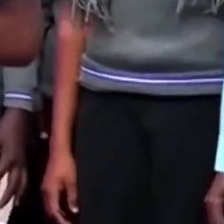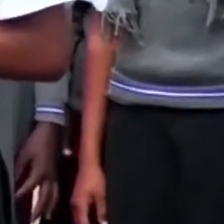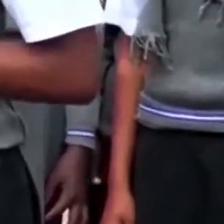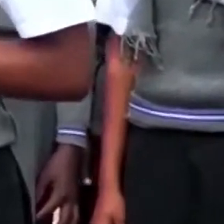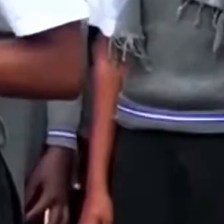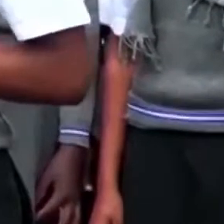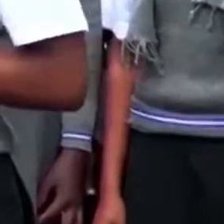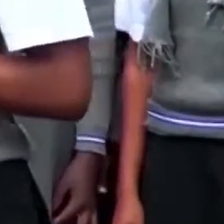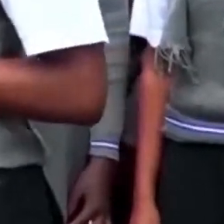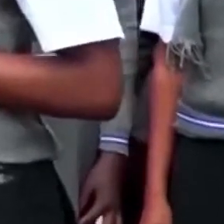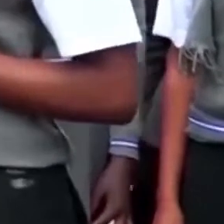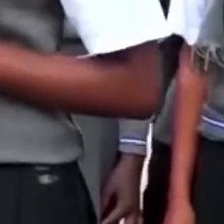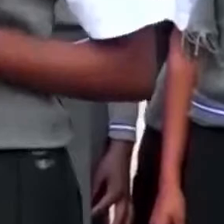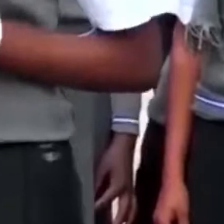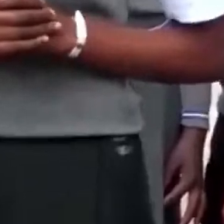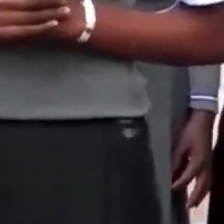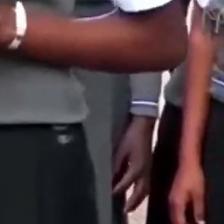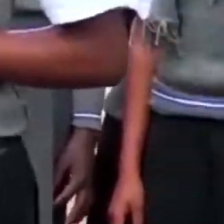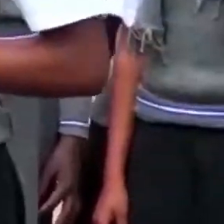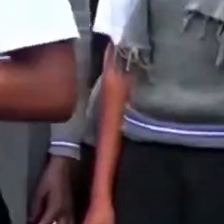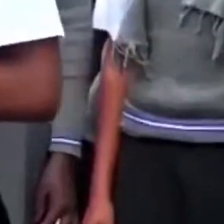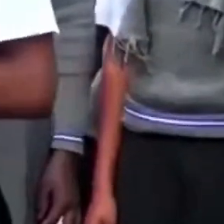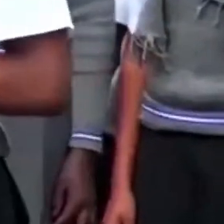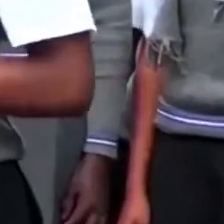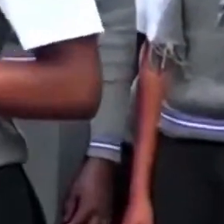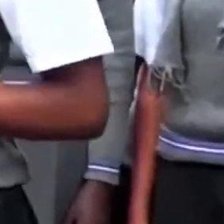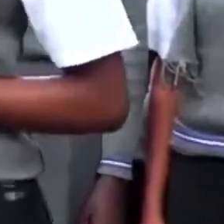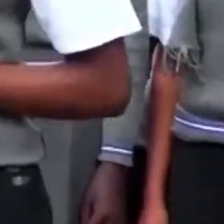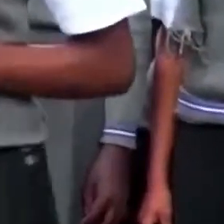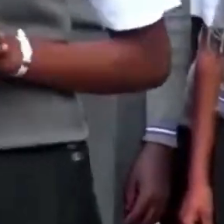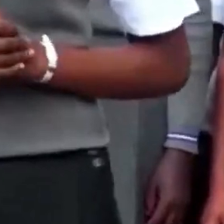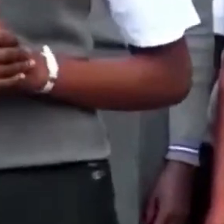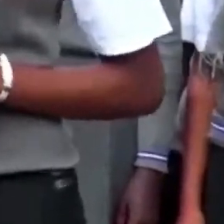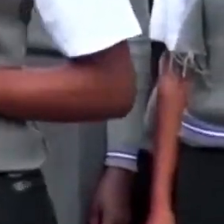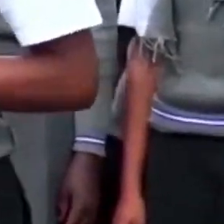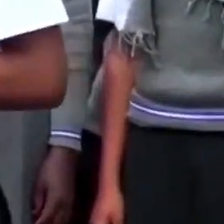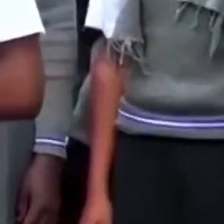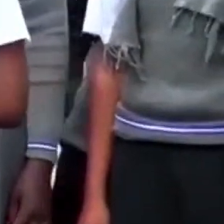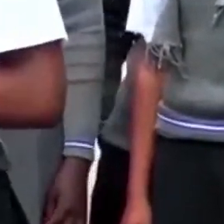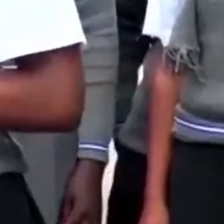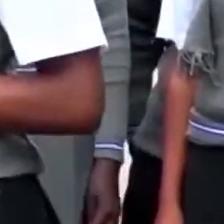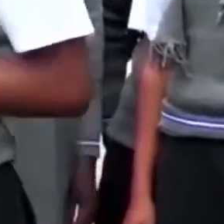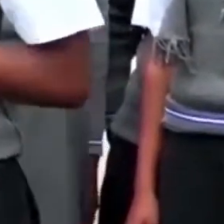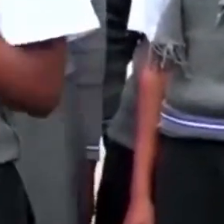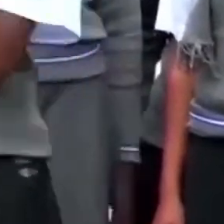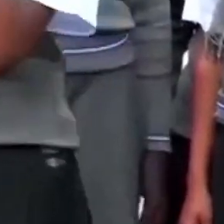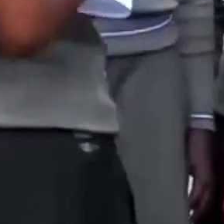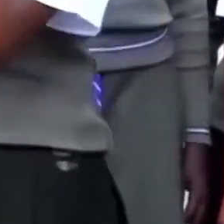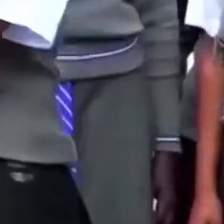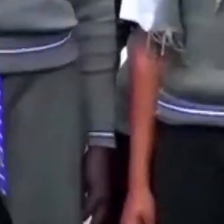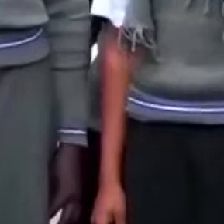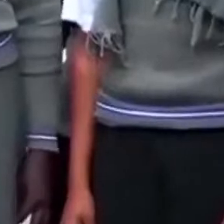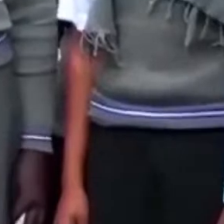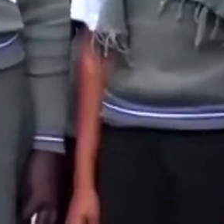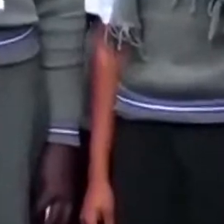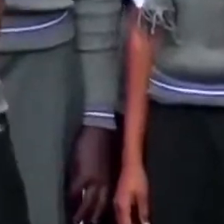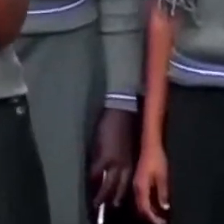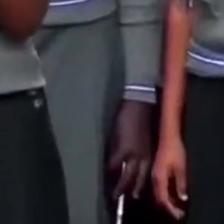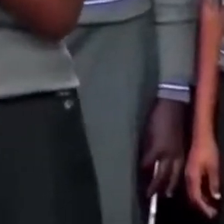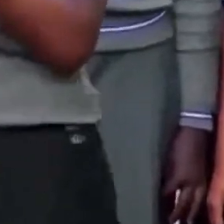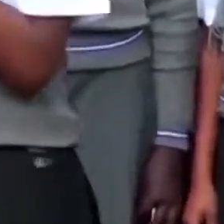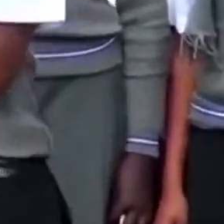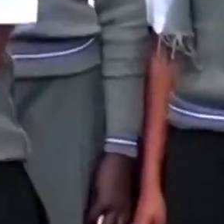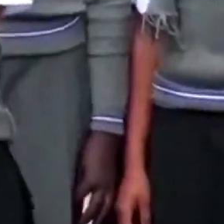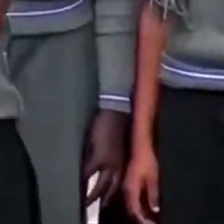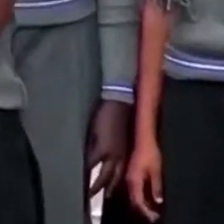big up, brother, ukiwa adliva big up, sis, big up, shows, mama, big up, oya, wase